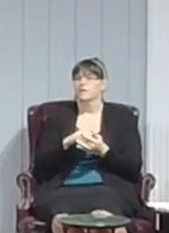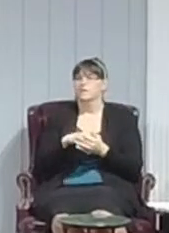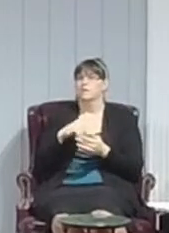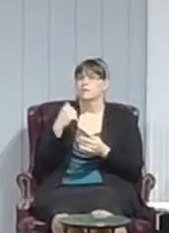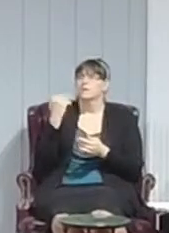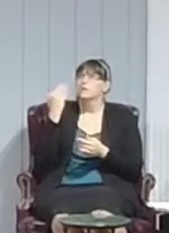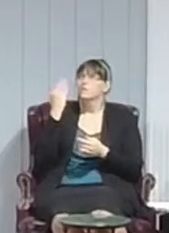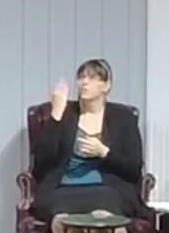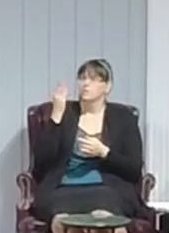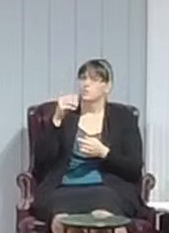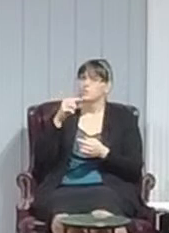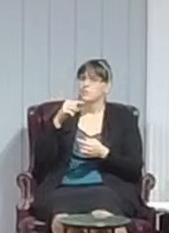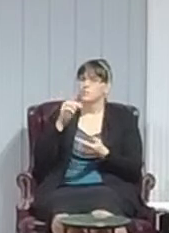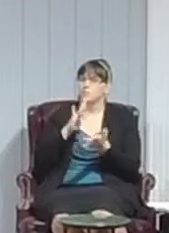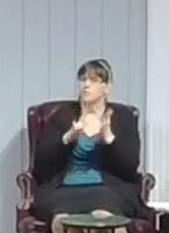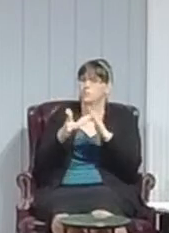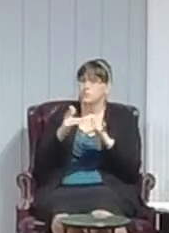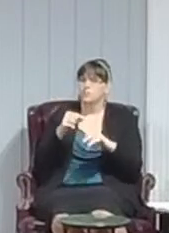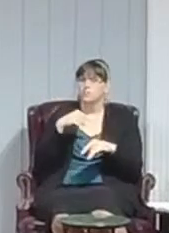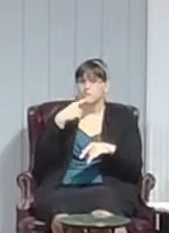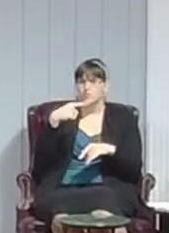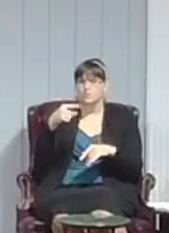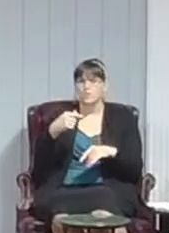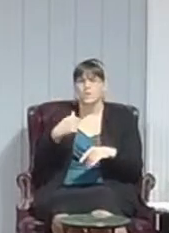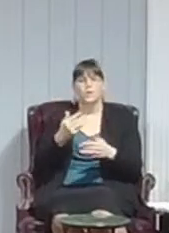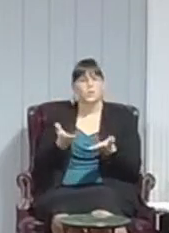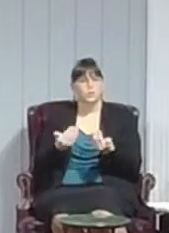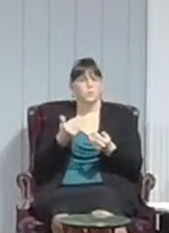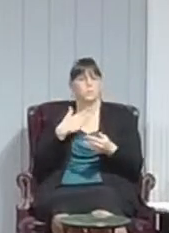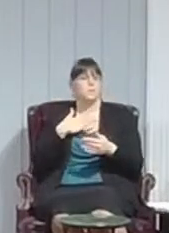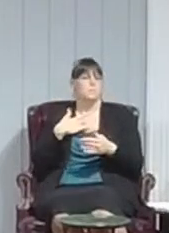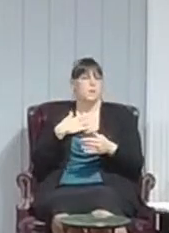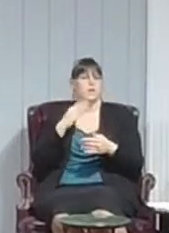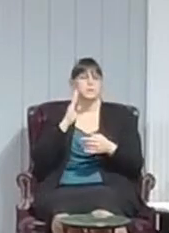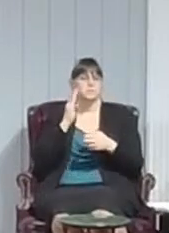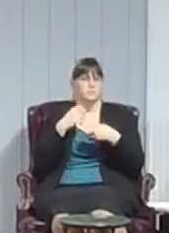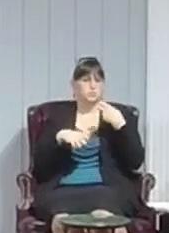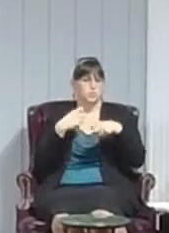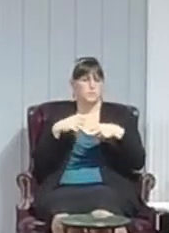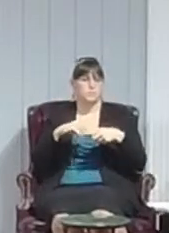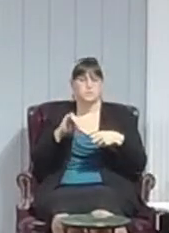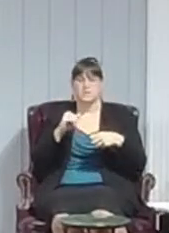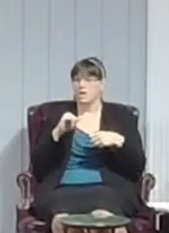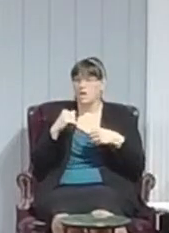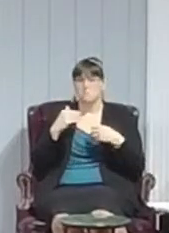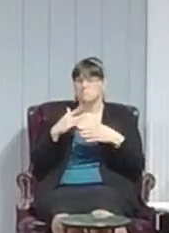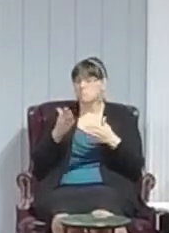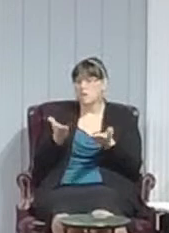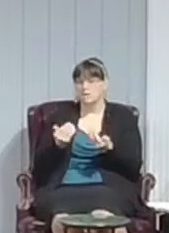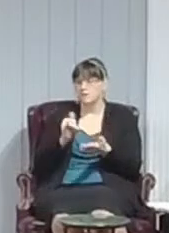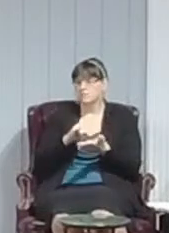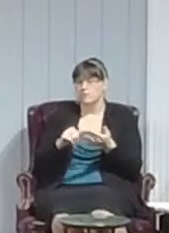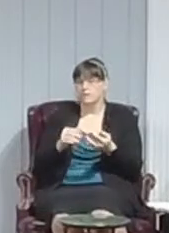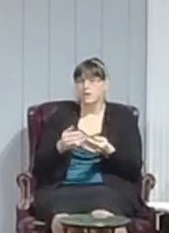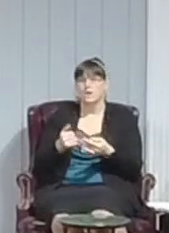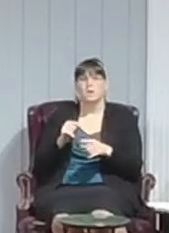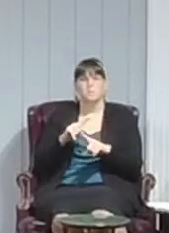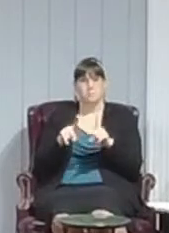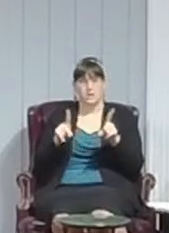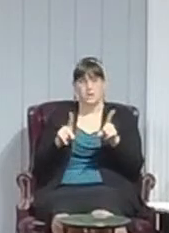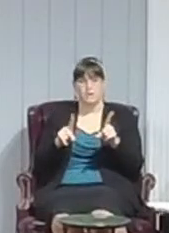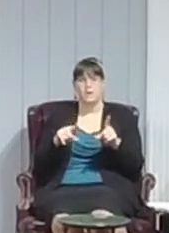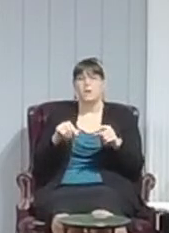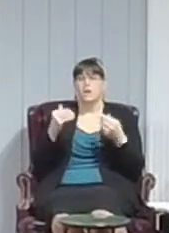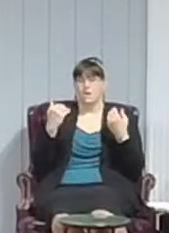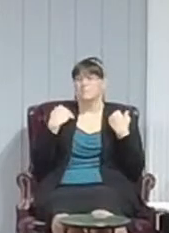You say you don't want my heart to be troubled, and I don't want my heart to be troubled either, but I'm going to have a troubled heart, Philip is implying, I think, in this